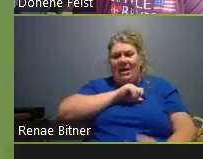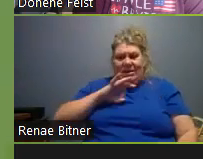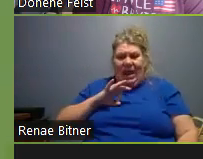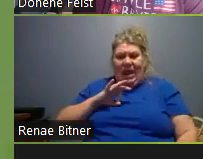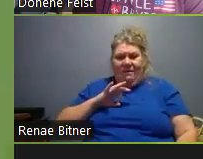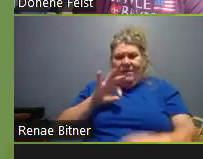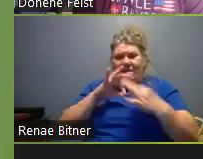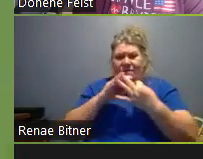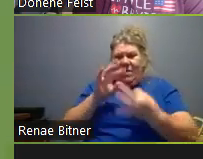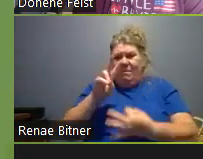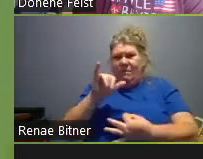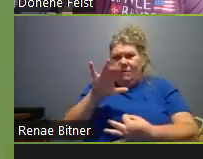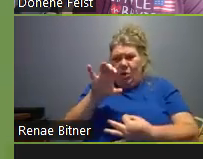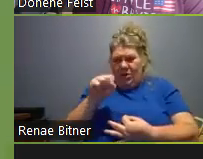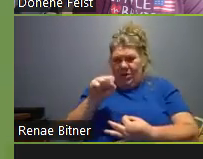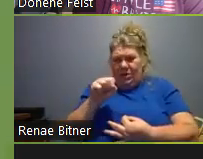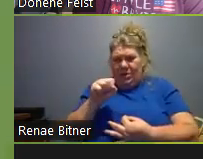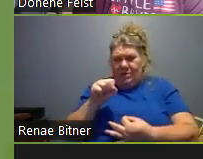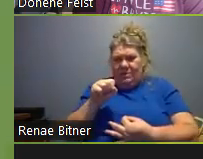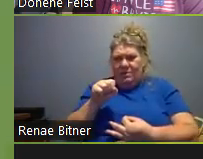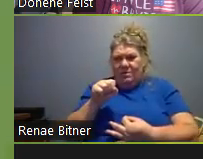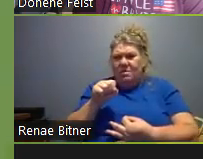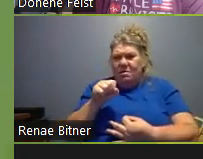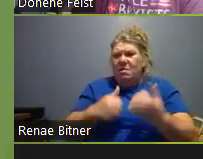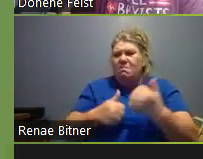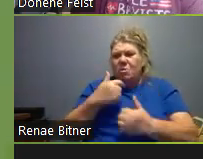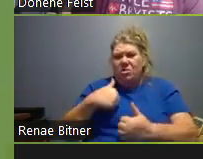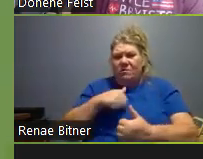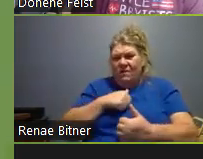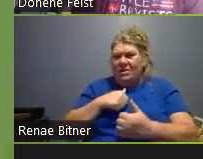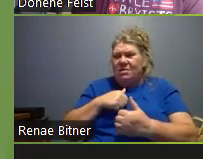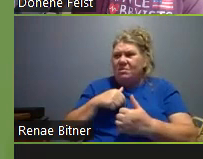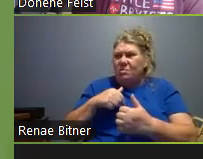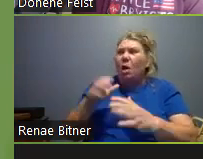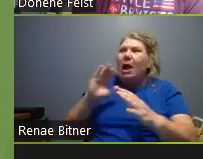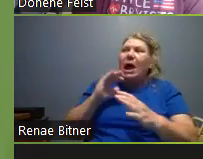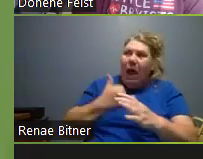Family Voices, and by and large, we are grant funded, and